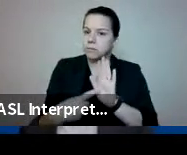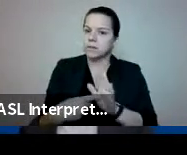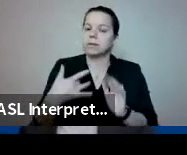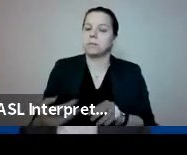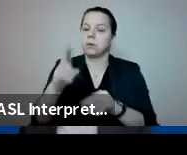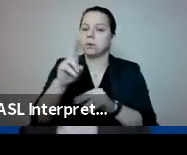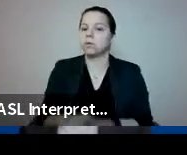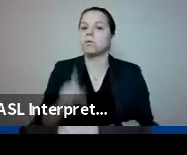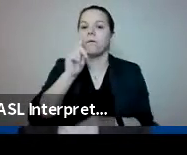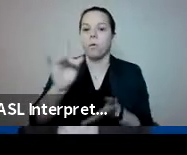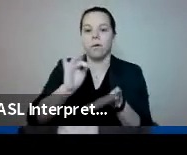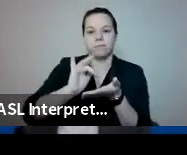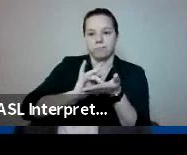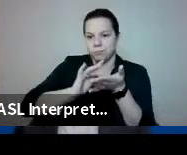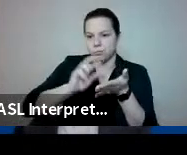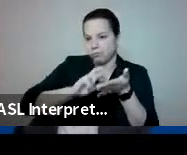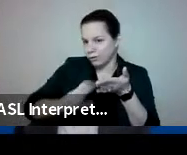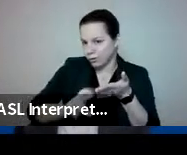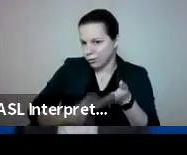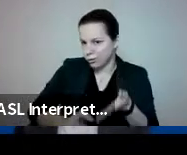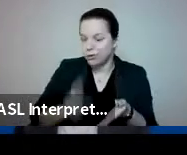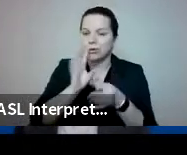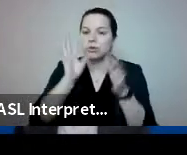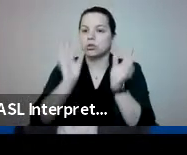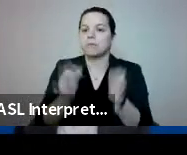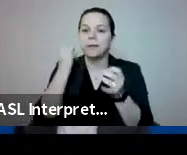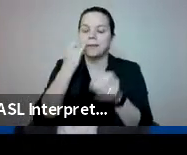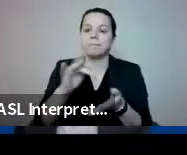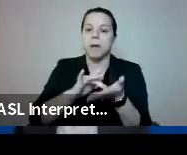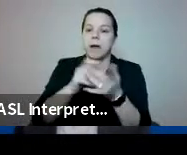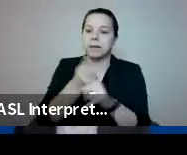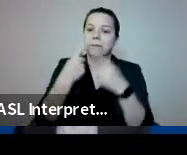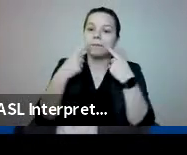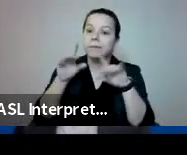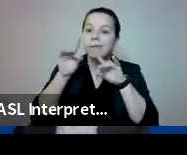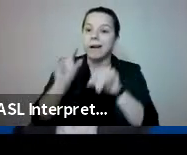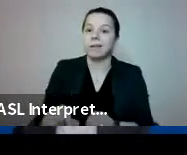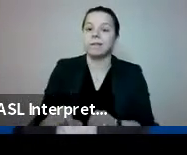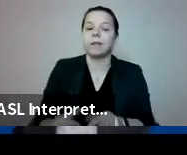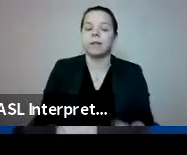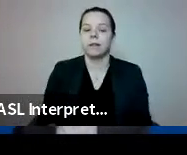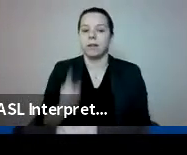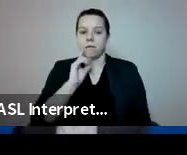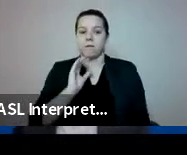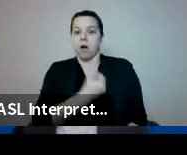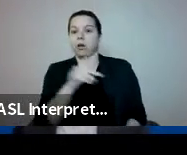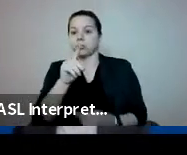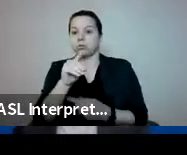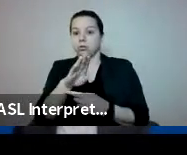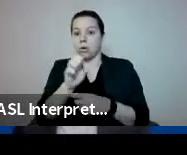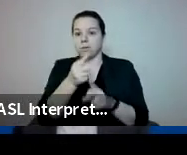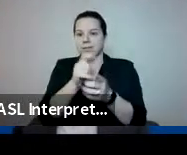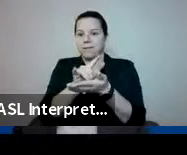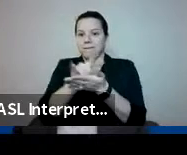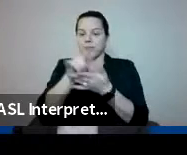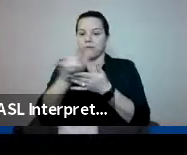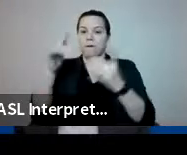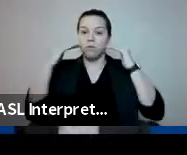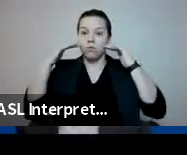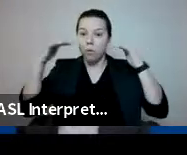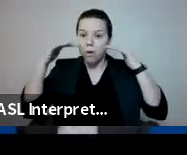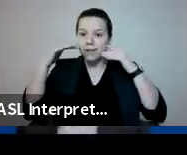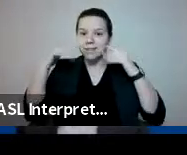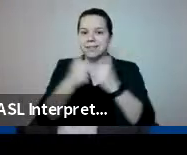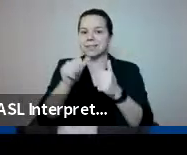in pharmaceutical research to determine effective medicine doses. In our case, the dose is aircraft noise expressed as a DNL